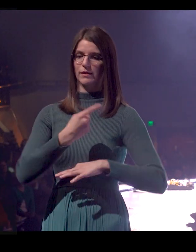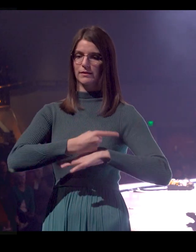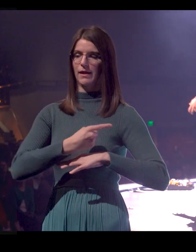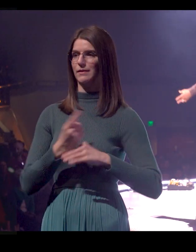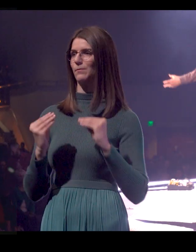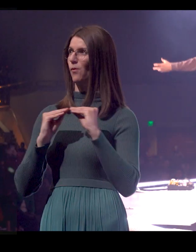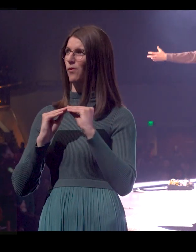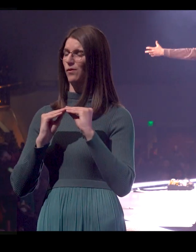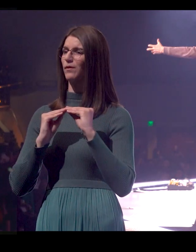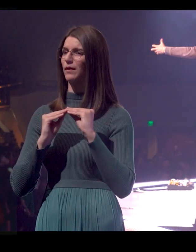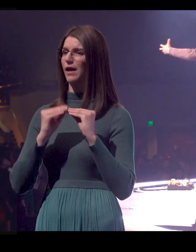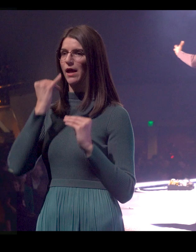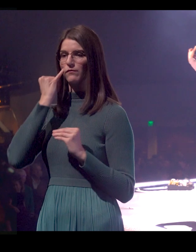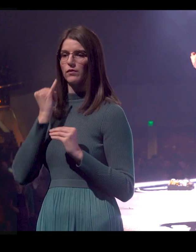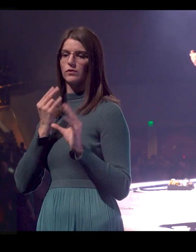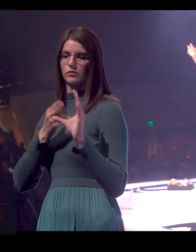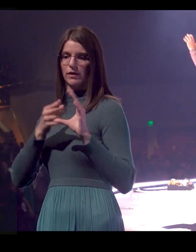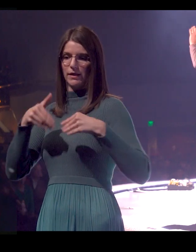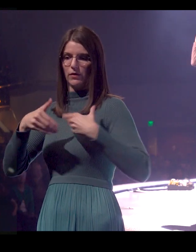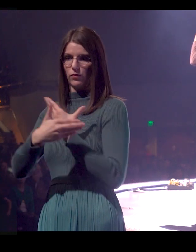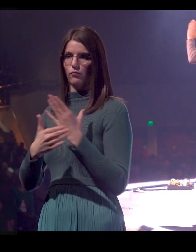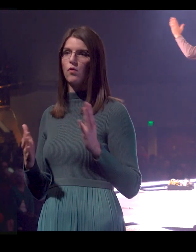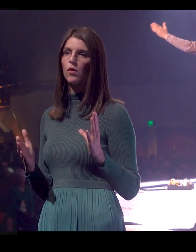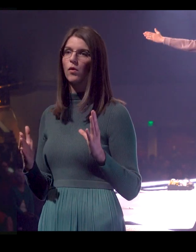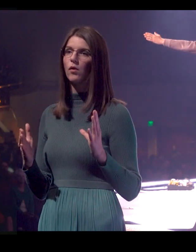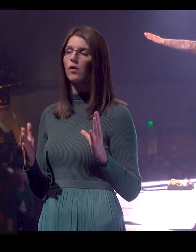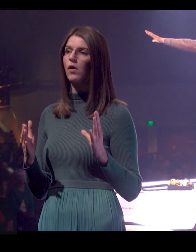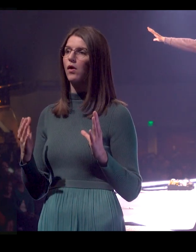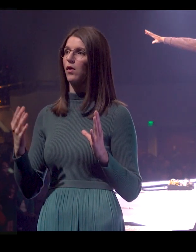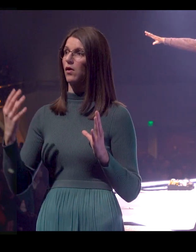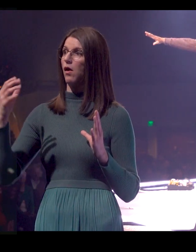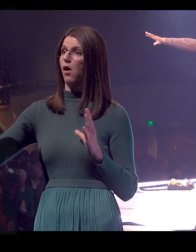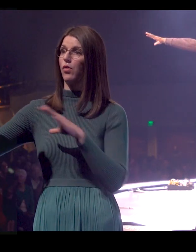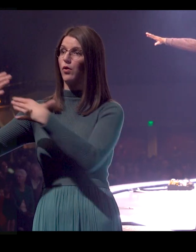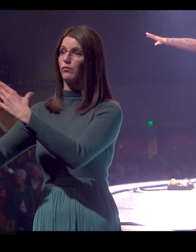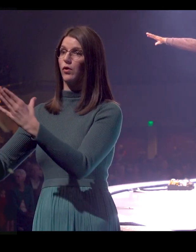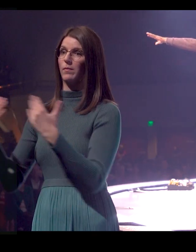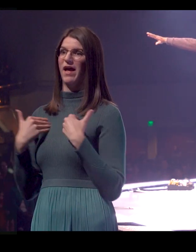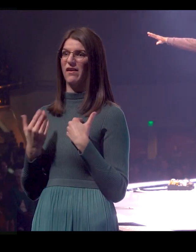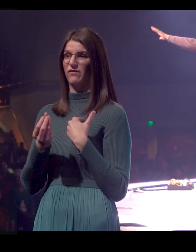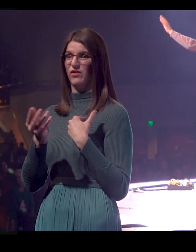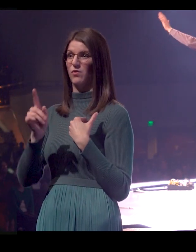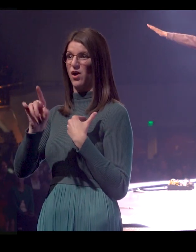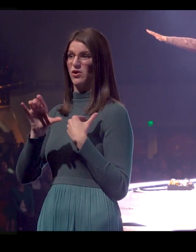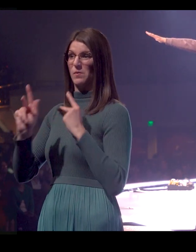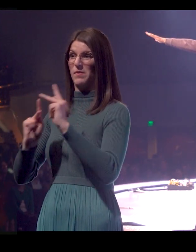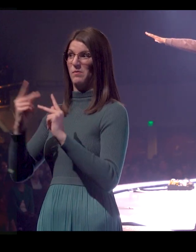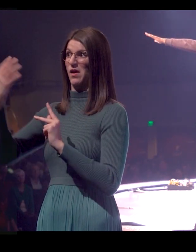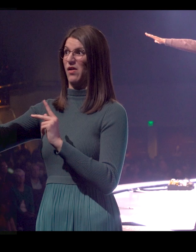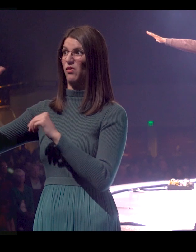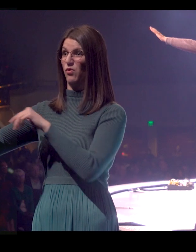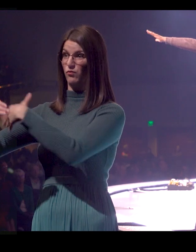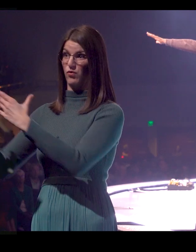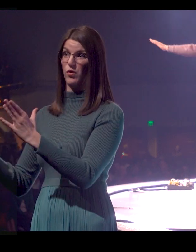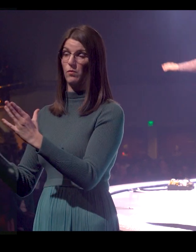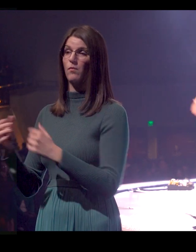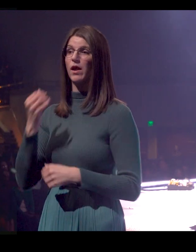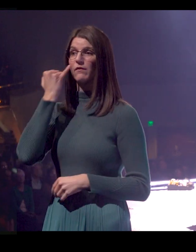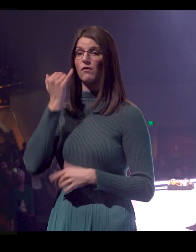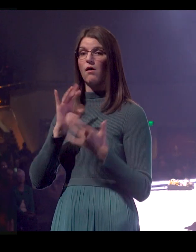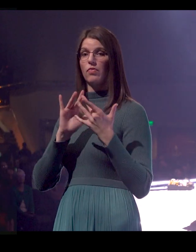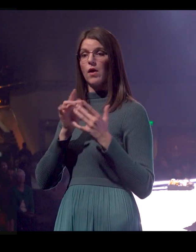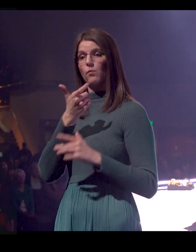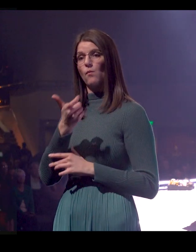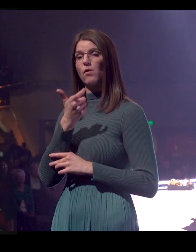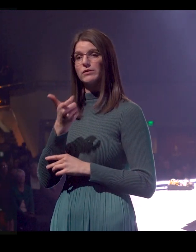in overflow, we have a couple hundred people in overflow, or you're tuning in online, if you are here today, and you find yourself desiring to find